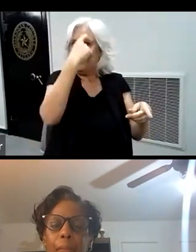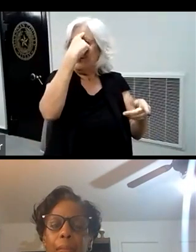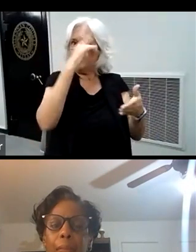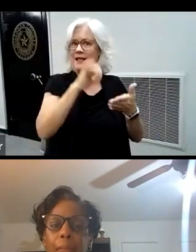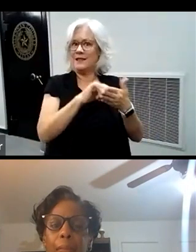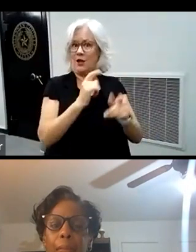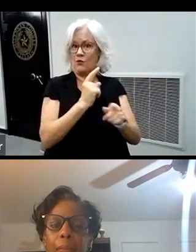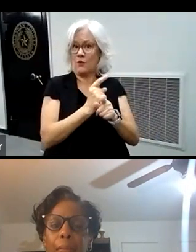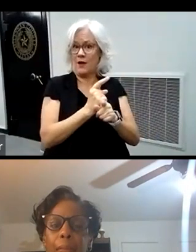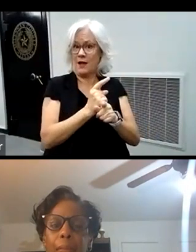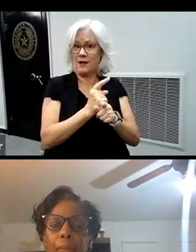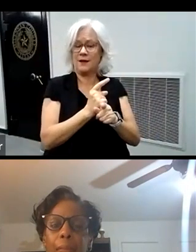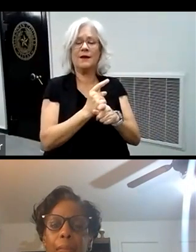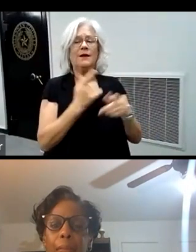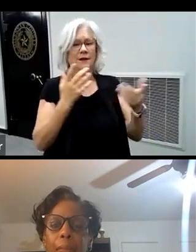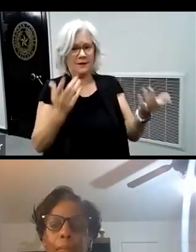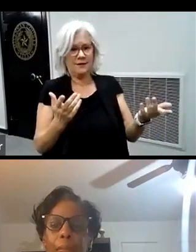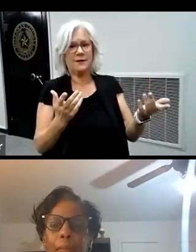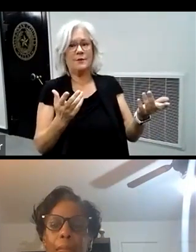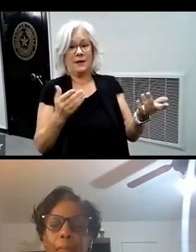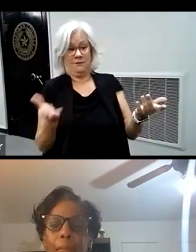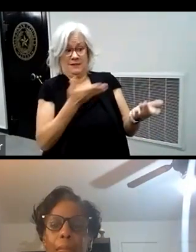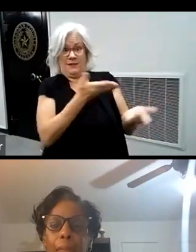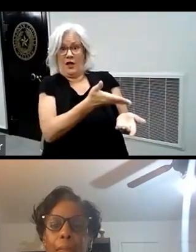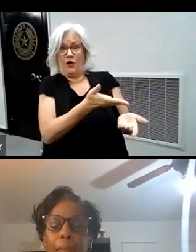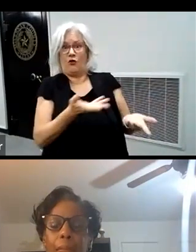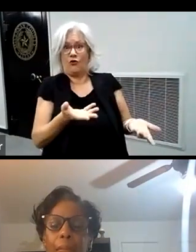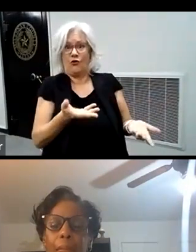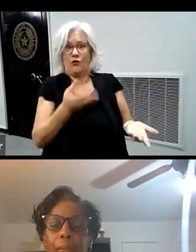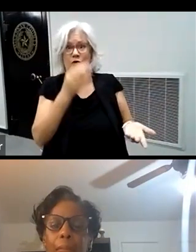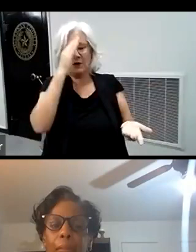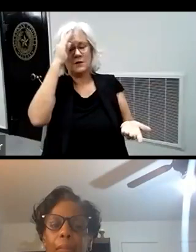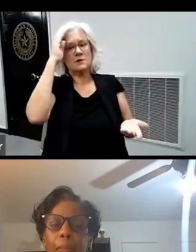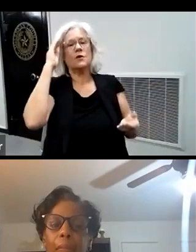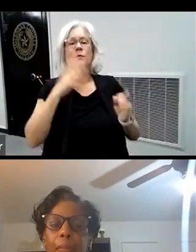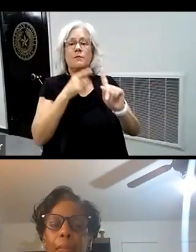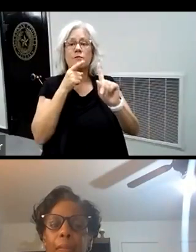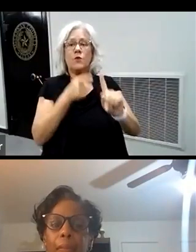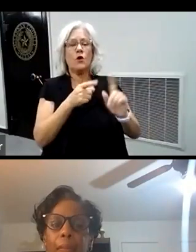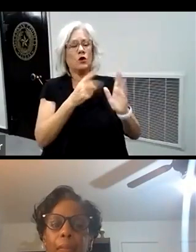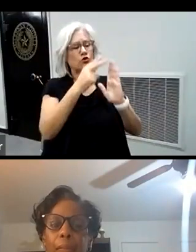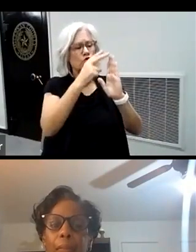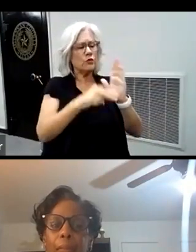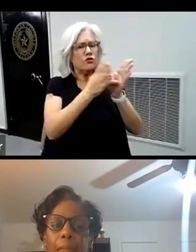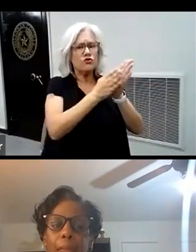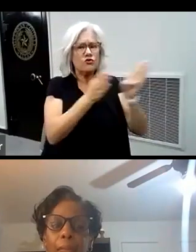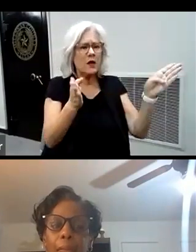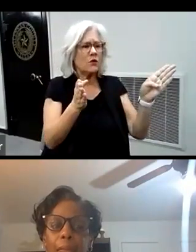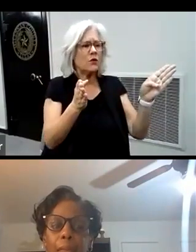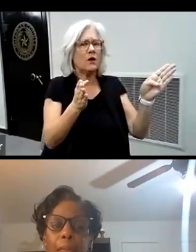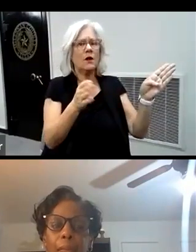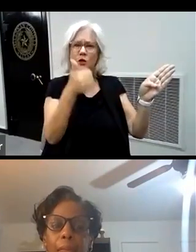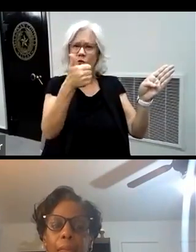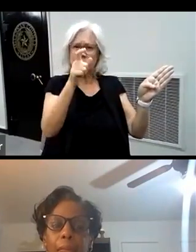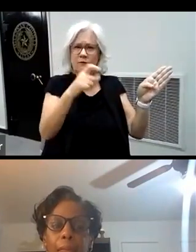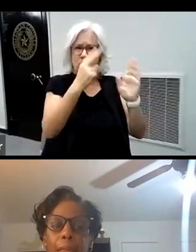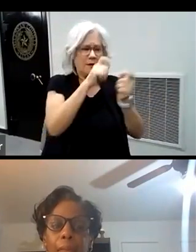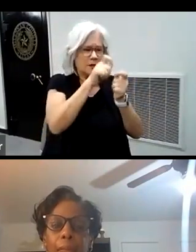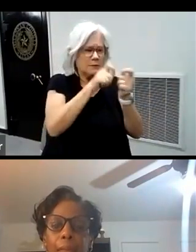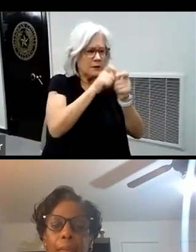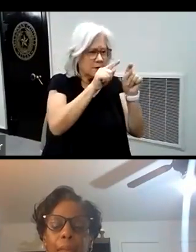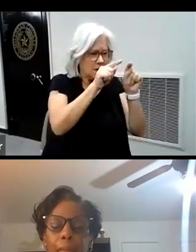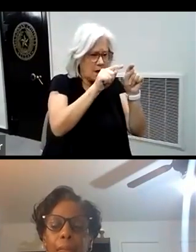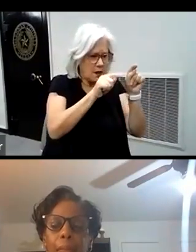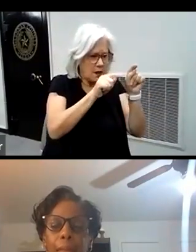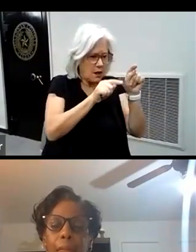cosmetology industry area, but they're in there. So you have to look through all that, and I think we have it